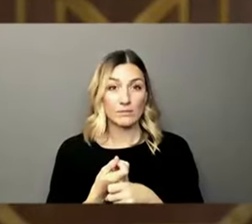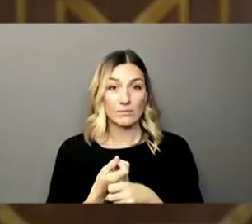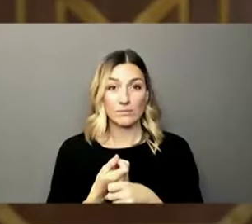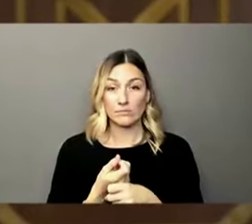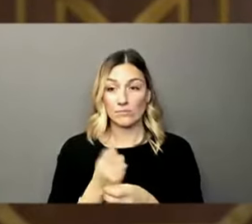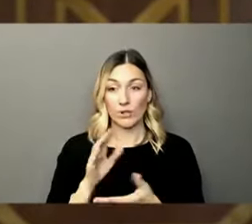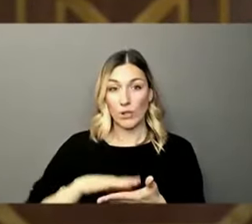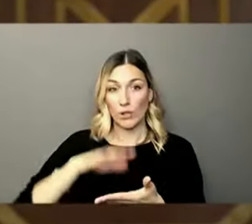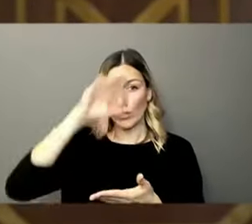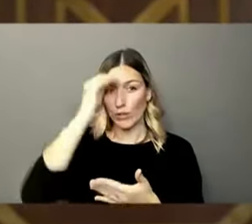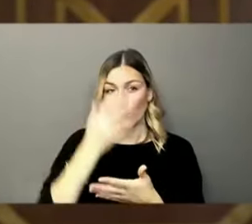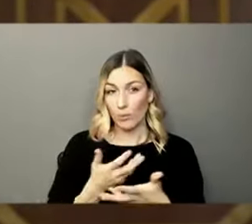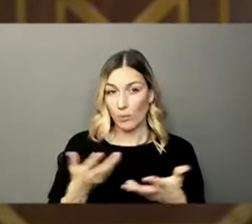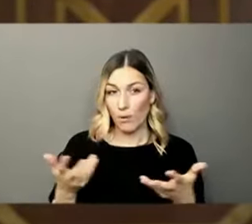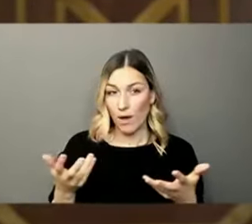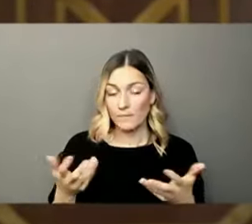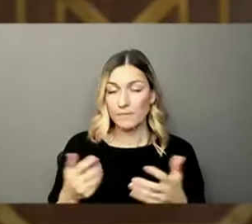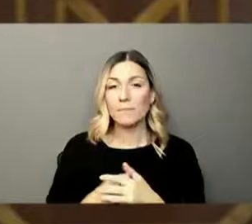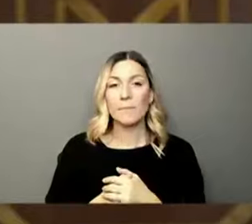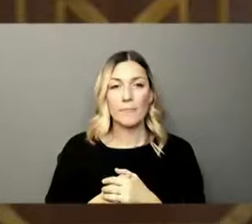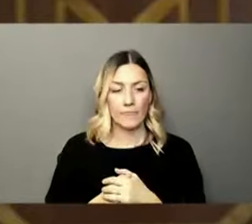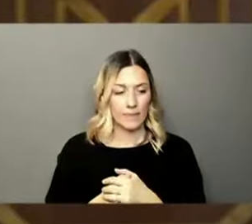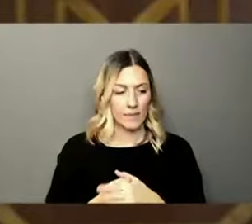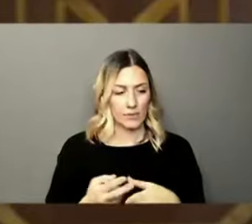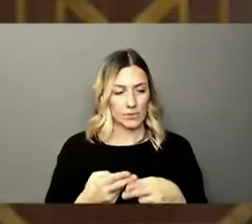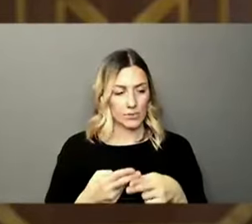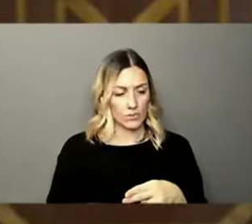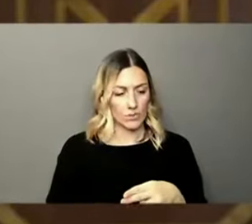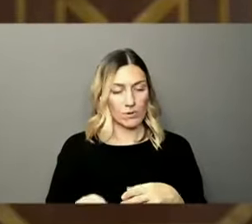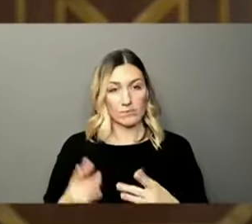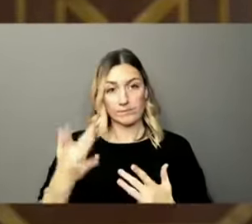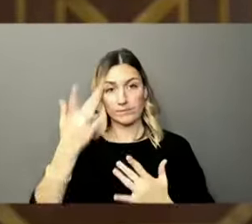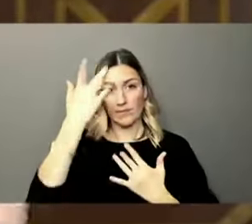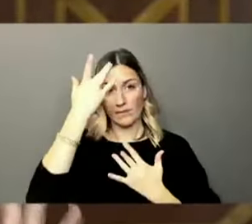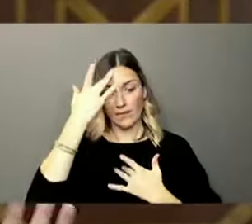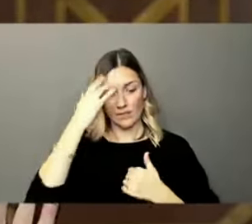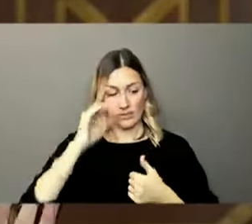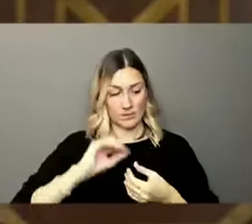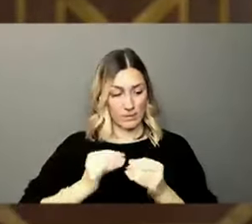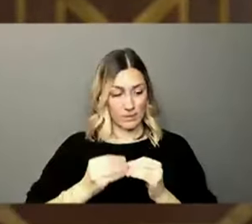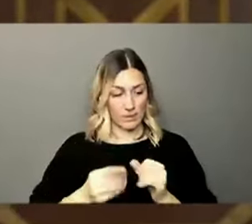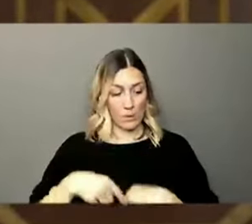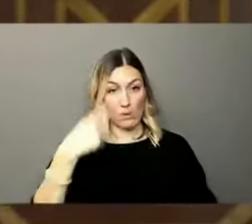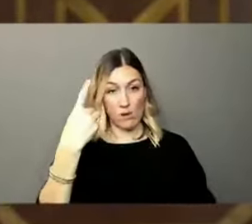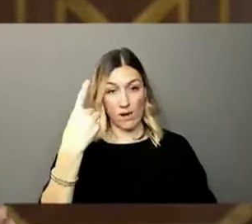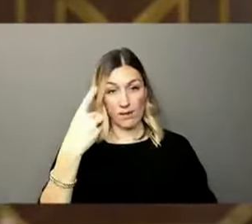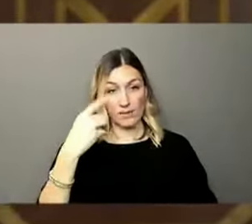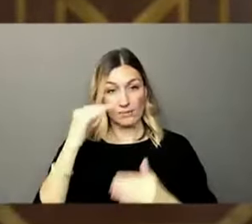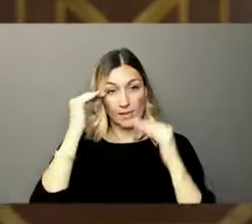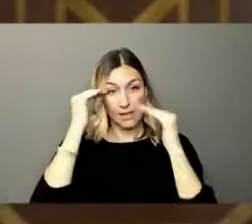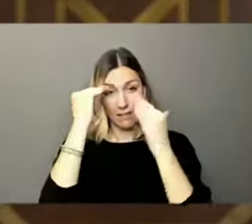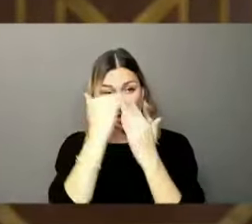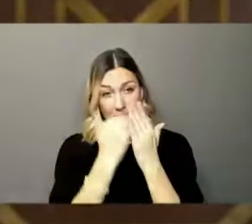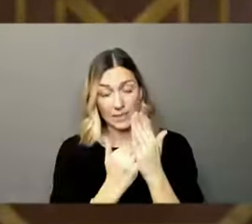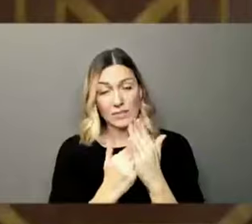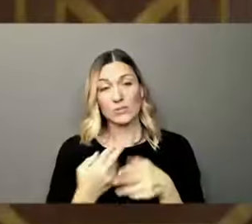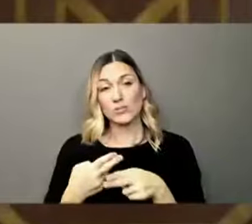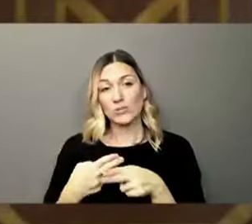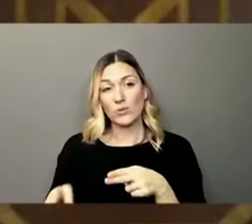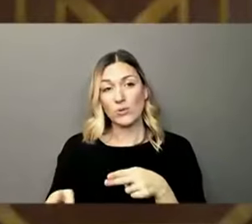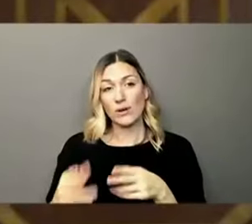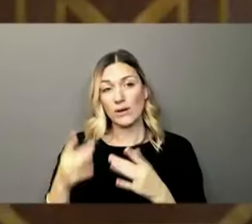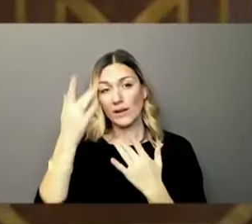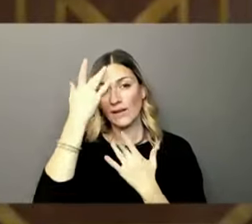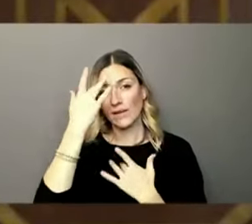this? What we learn from all of this is that acute infections, what I learned, the lesson number one from this whole pandemic, that acute infections can lead to